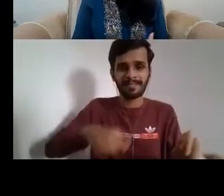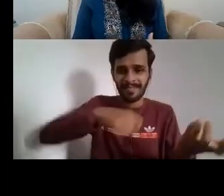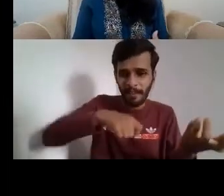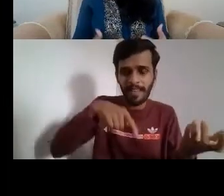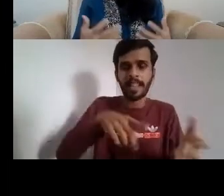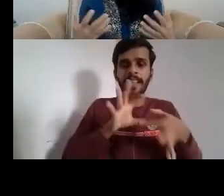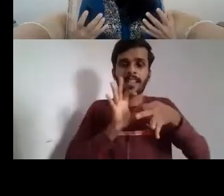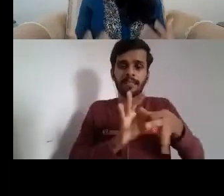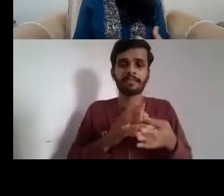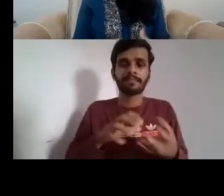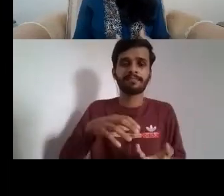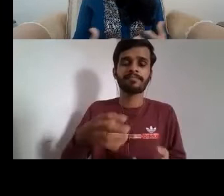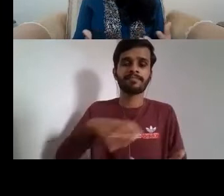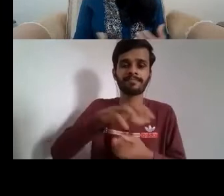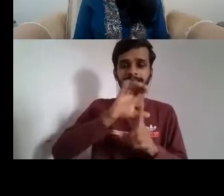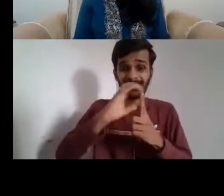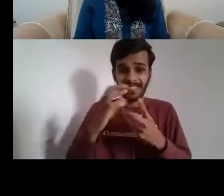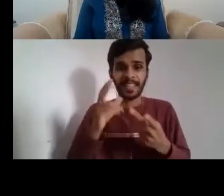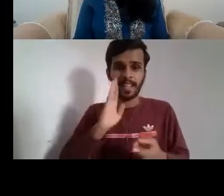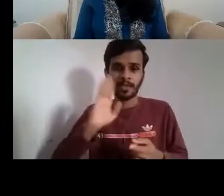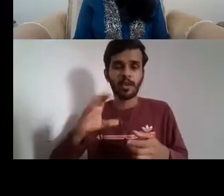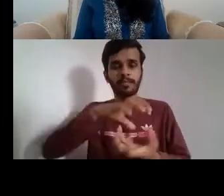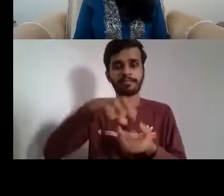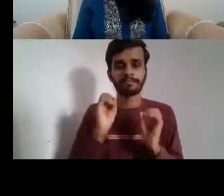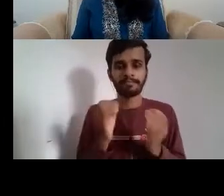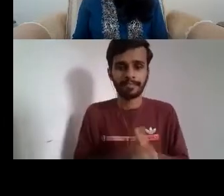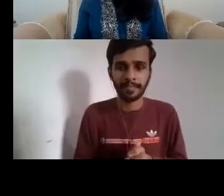double bass, clarinet, and cello.